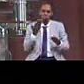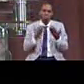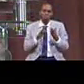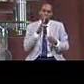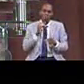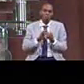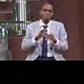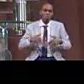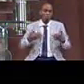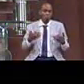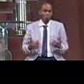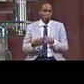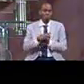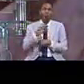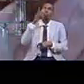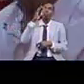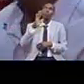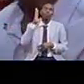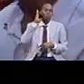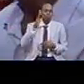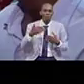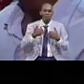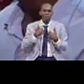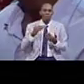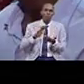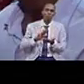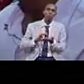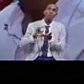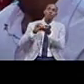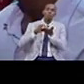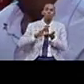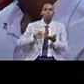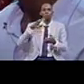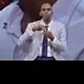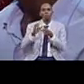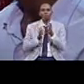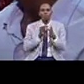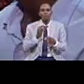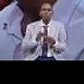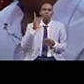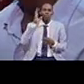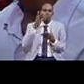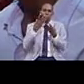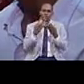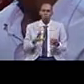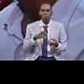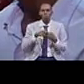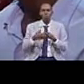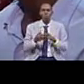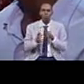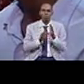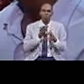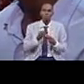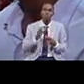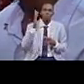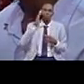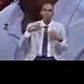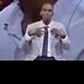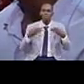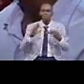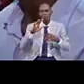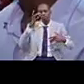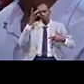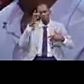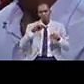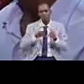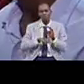today, God is going to have glory. He's going to solve that problem. It's going to heal that sickness. It's going to take